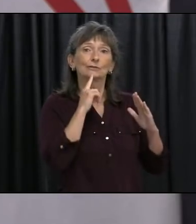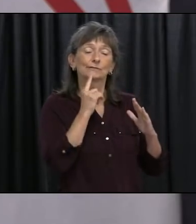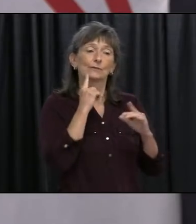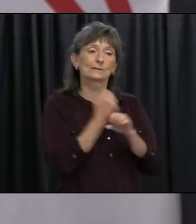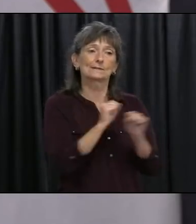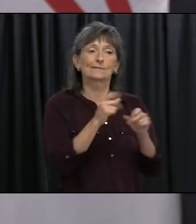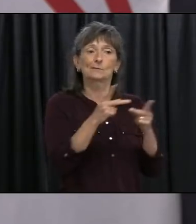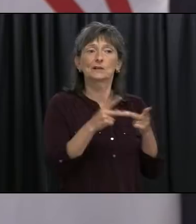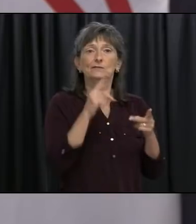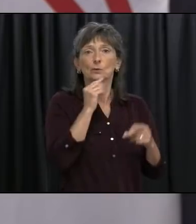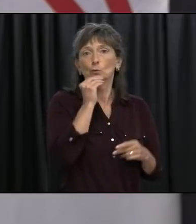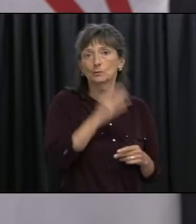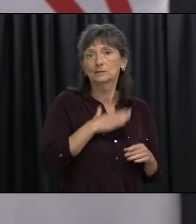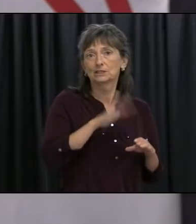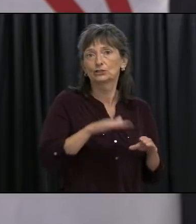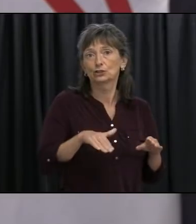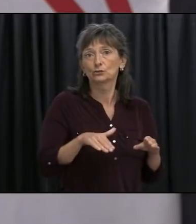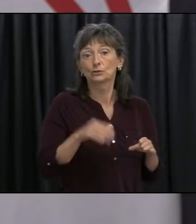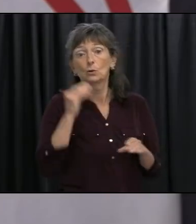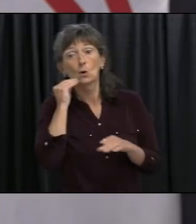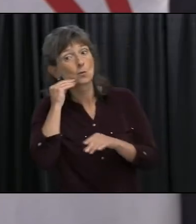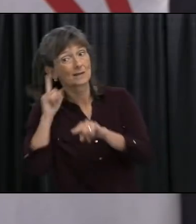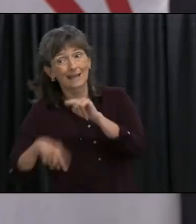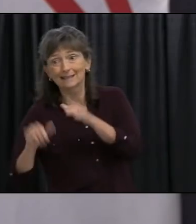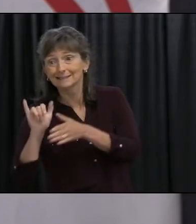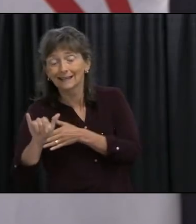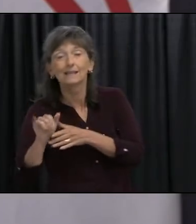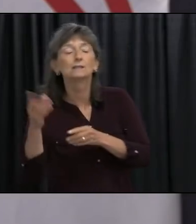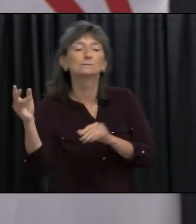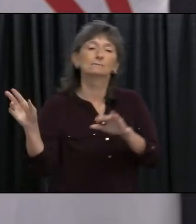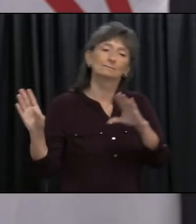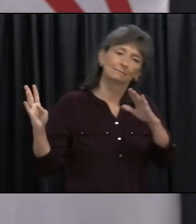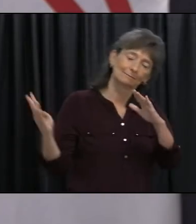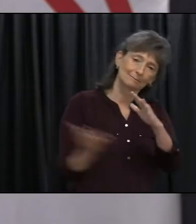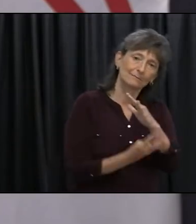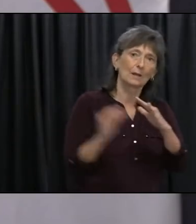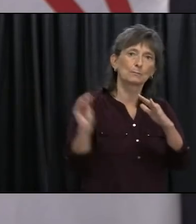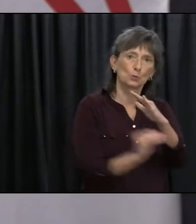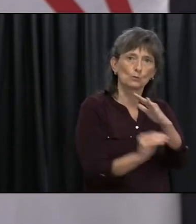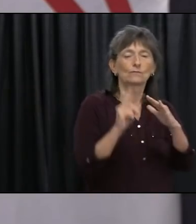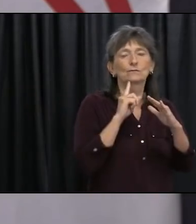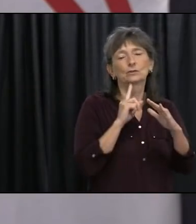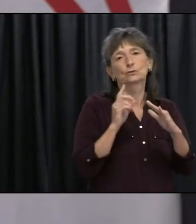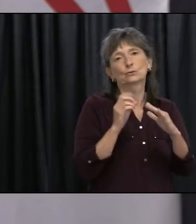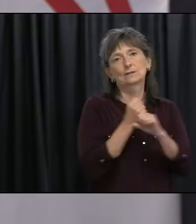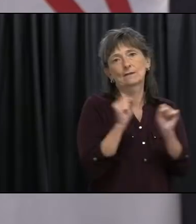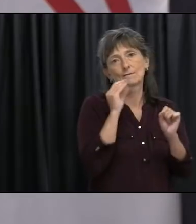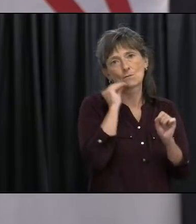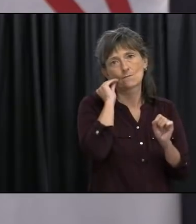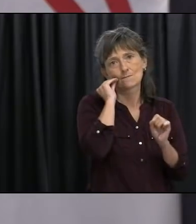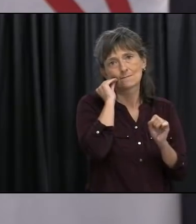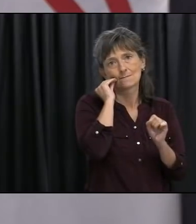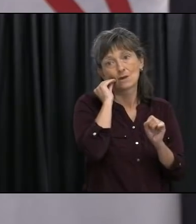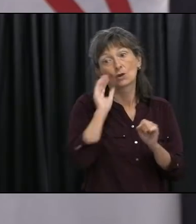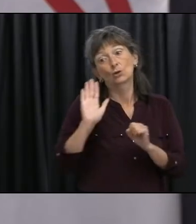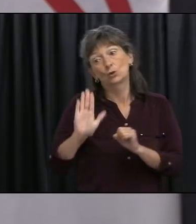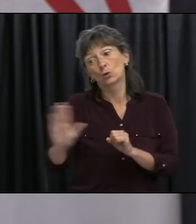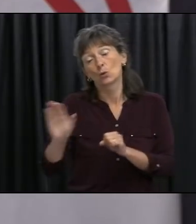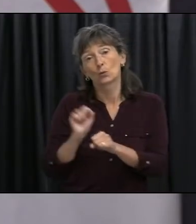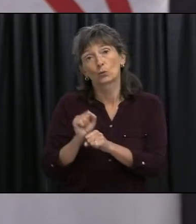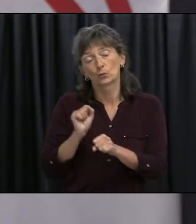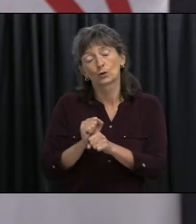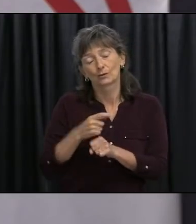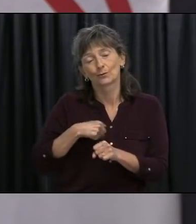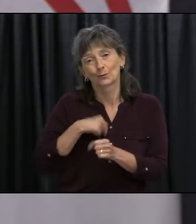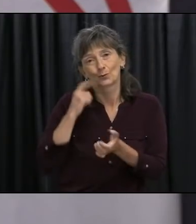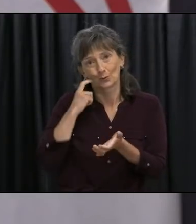and children who are facing domestic violence. Your vital work do not go unnoticed. So to those